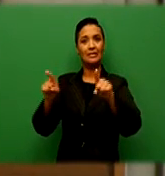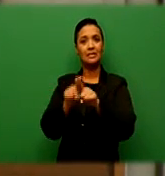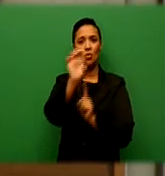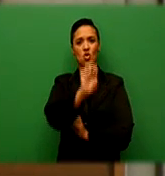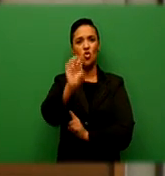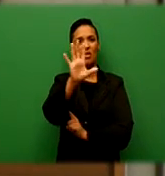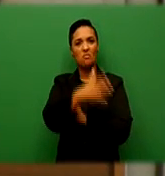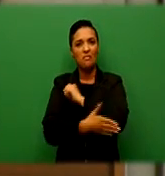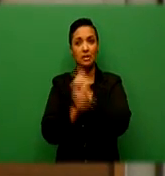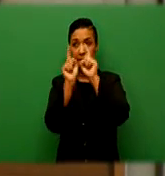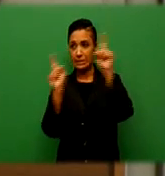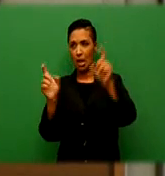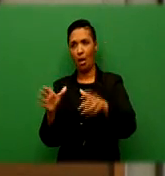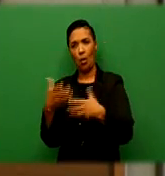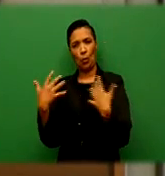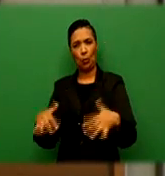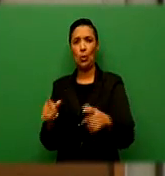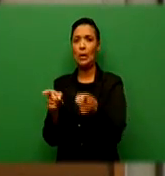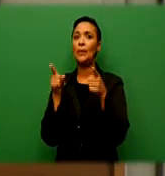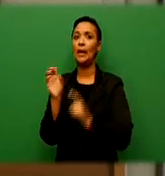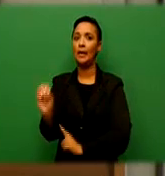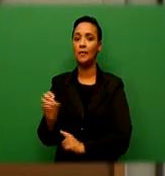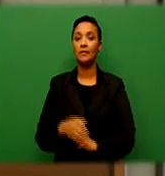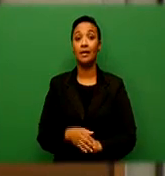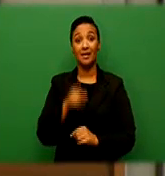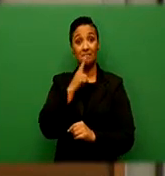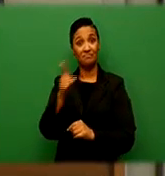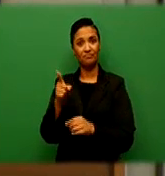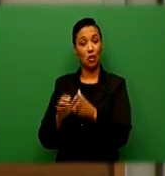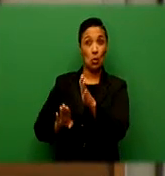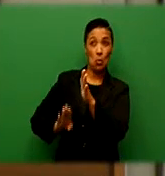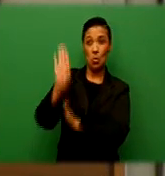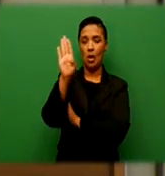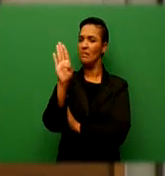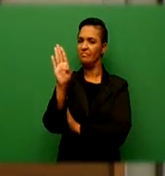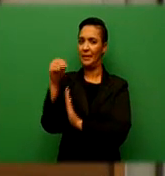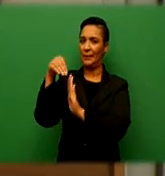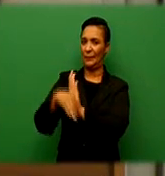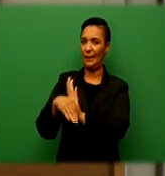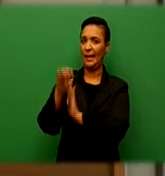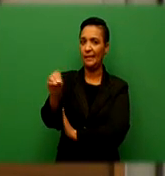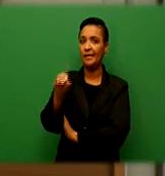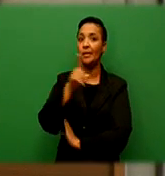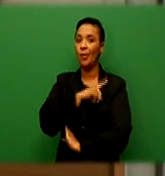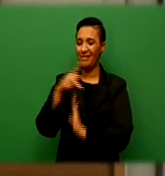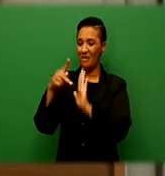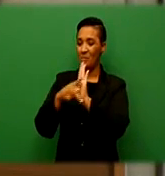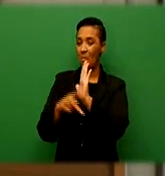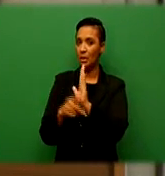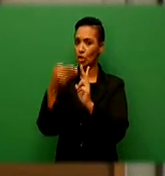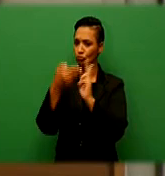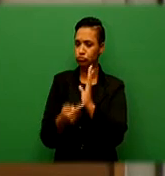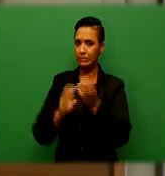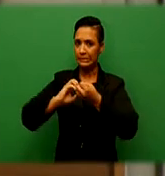area. These trends, combined with slowing growth, have prompted looser monetary policies in a number